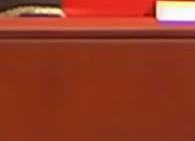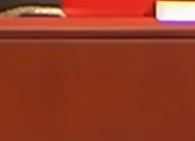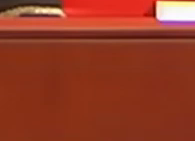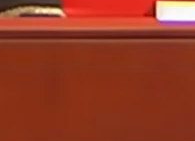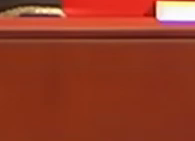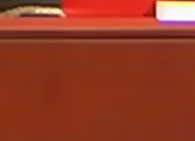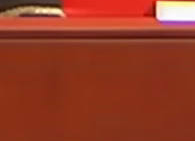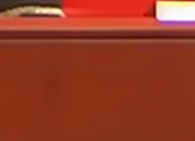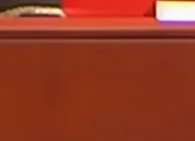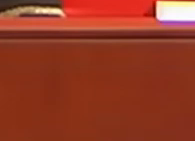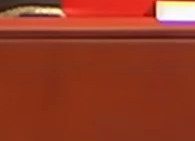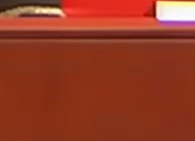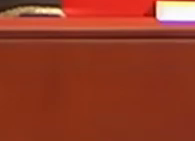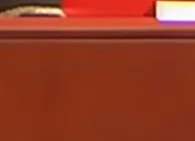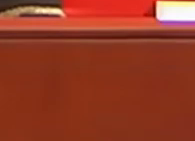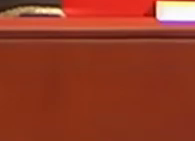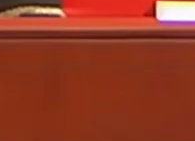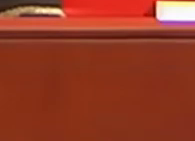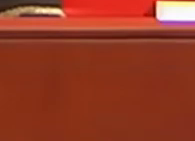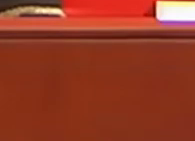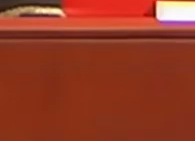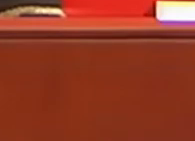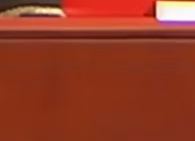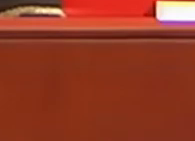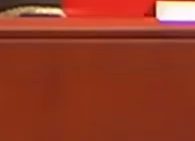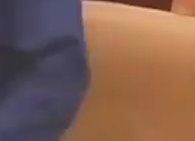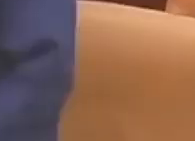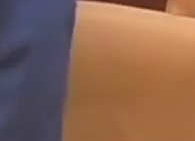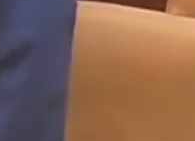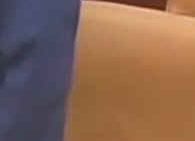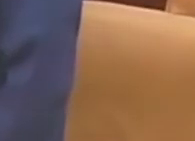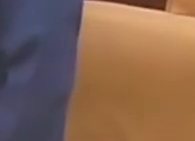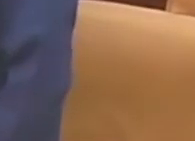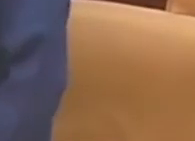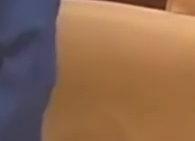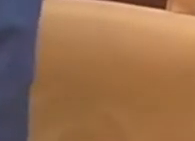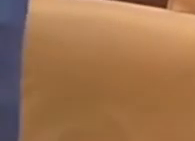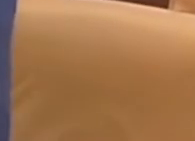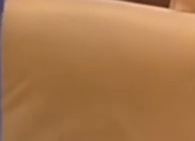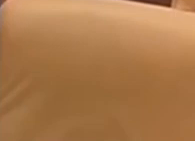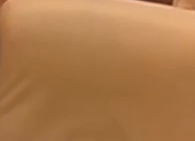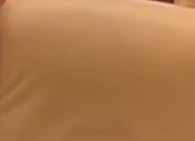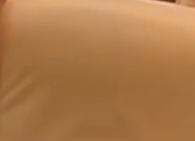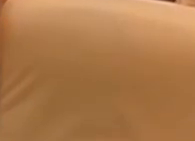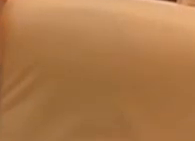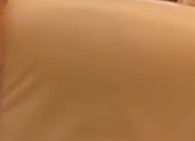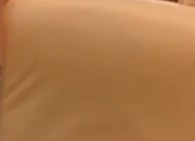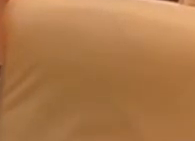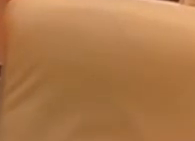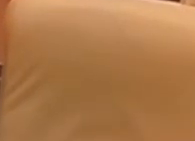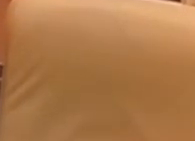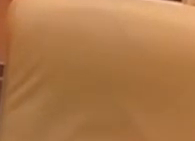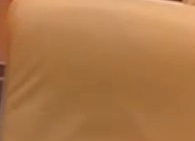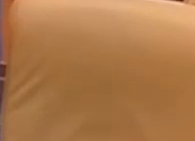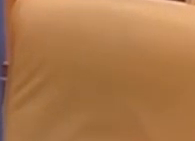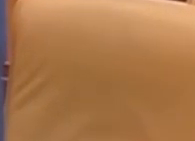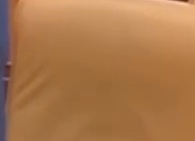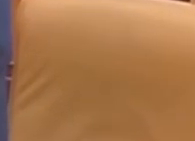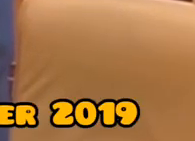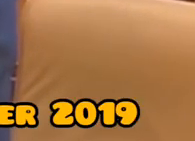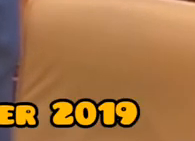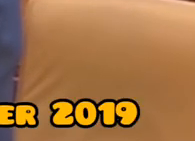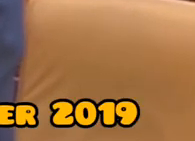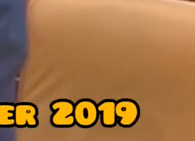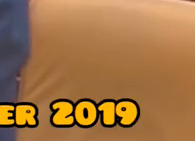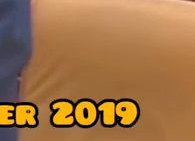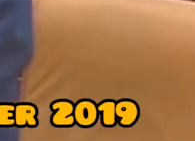Mr. Speaker, I rise to second the motion for the approval of the annual estimate budget for the Ministry of Sanitation and Water